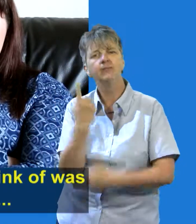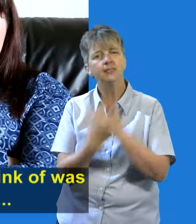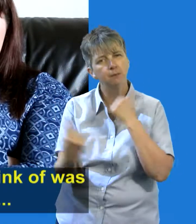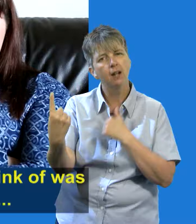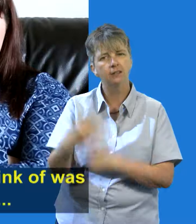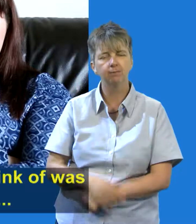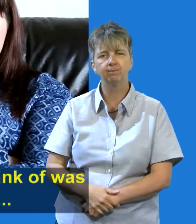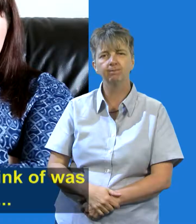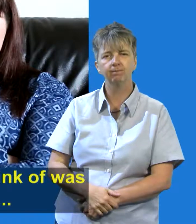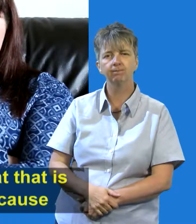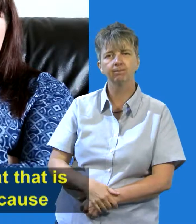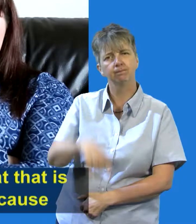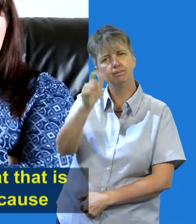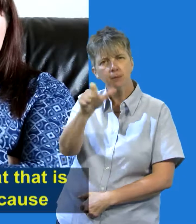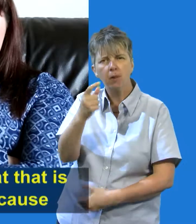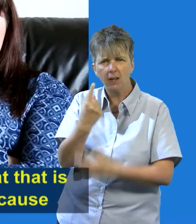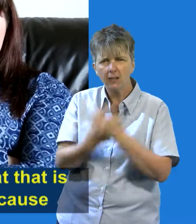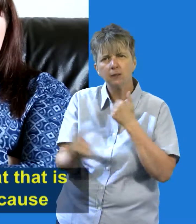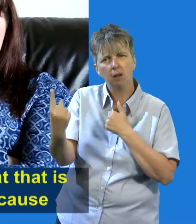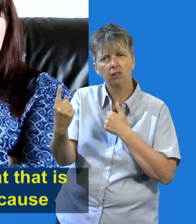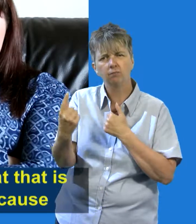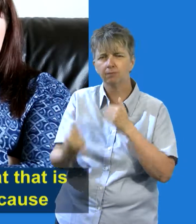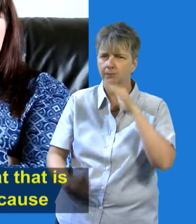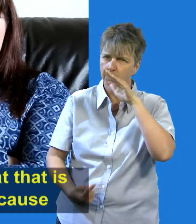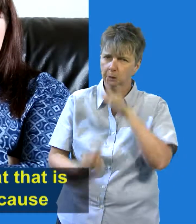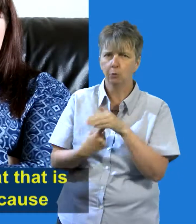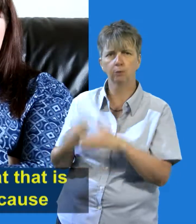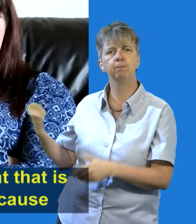attitudes, because I really think that that's the biggest